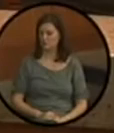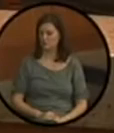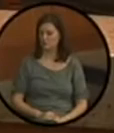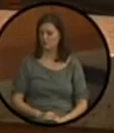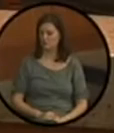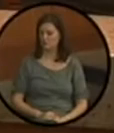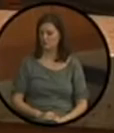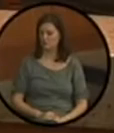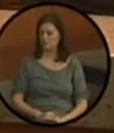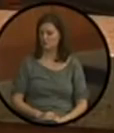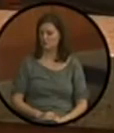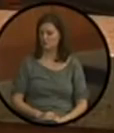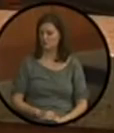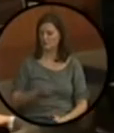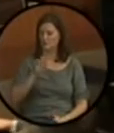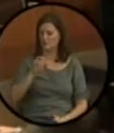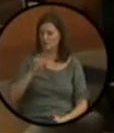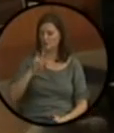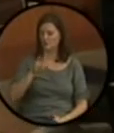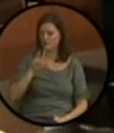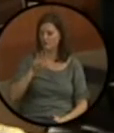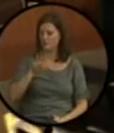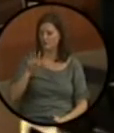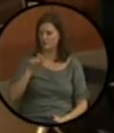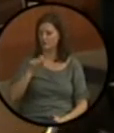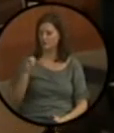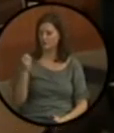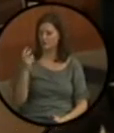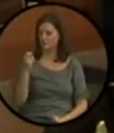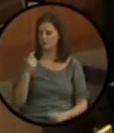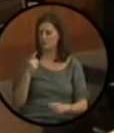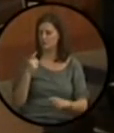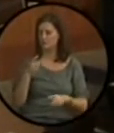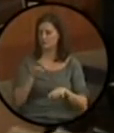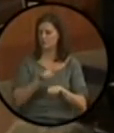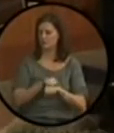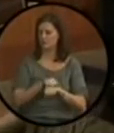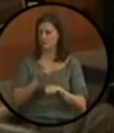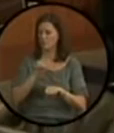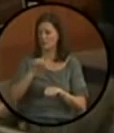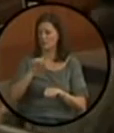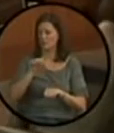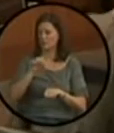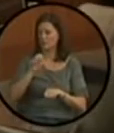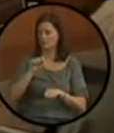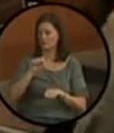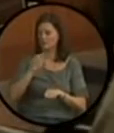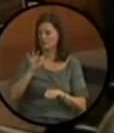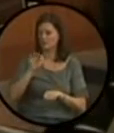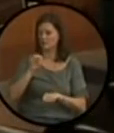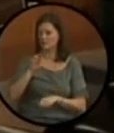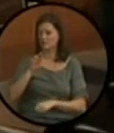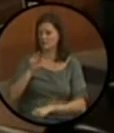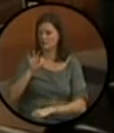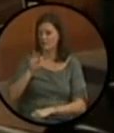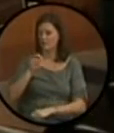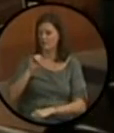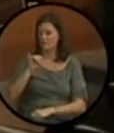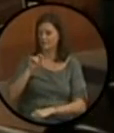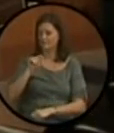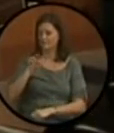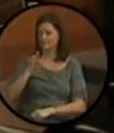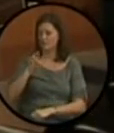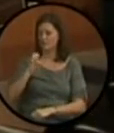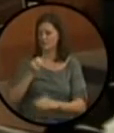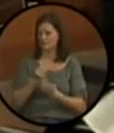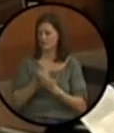355-12. Council Bill 355-12 is an ordinance appropriating federal forfeiture funds for the purchase of accreditation software for the police department and fixing